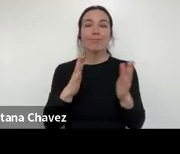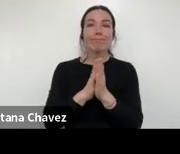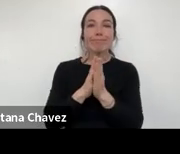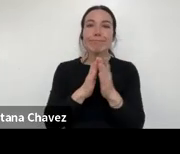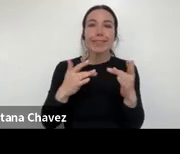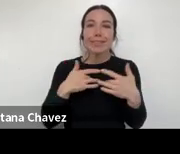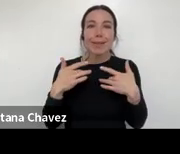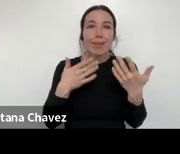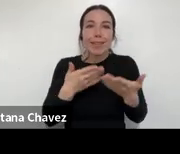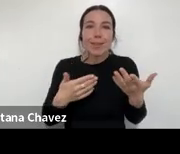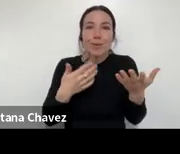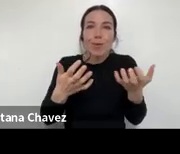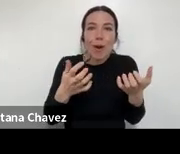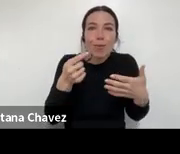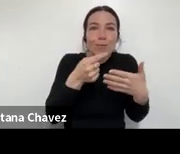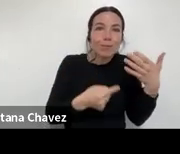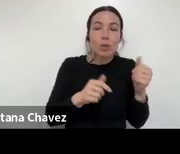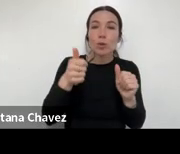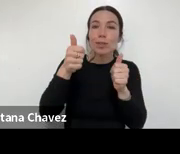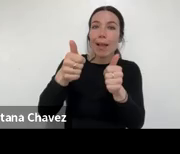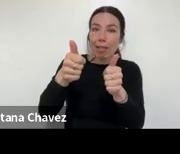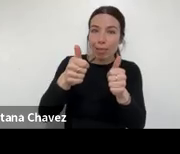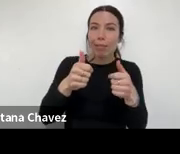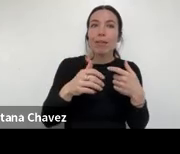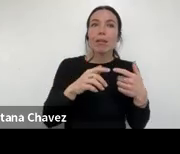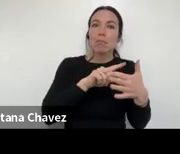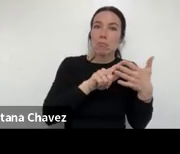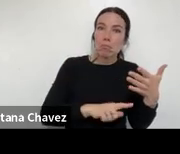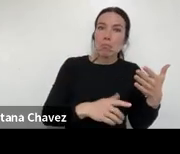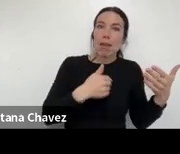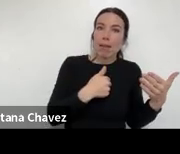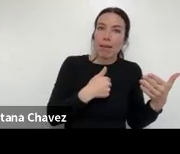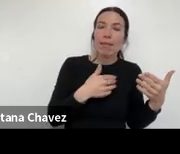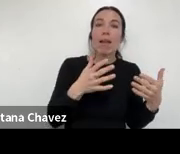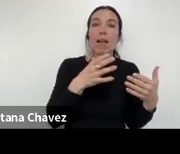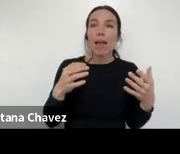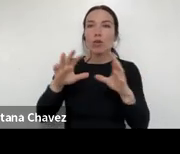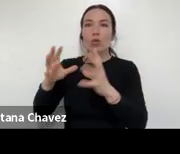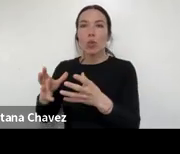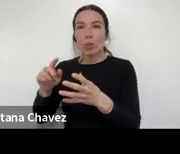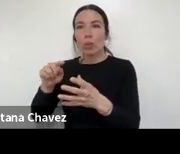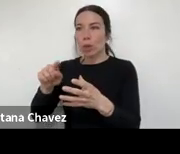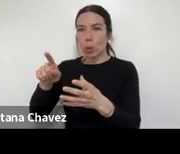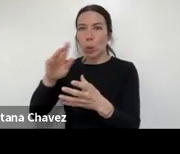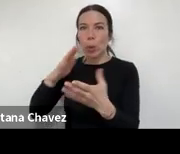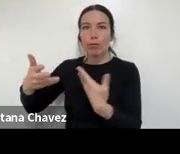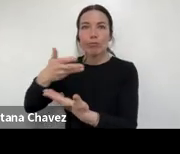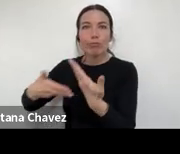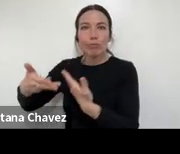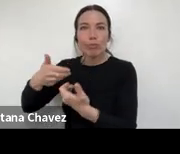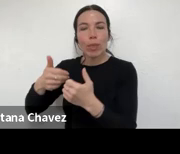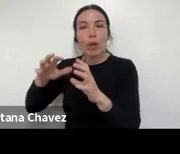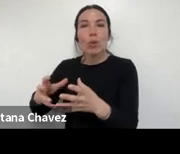your own individual. You also come as part of a group. So that aspect can